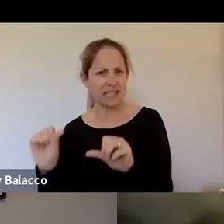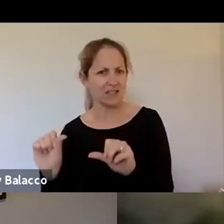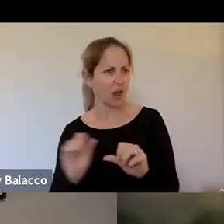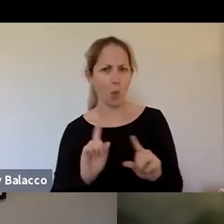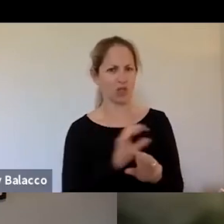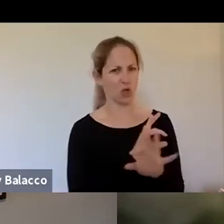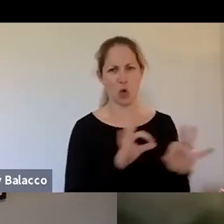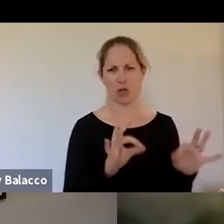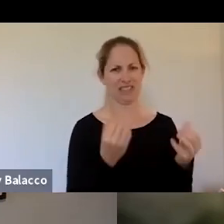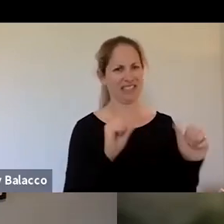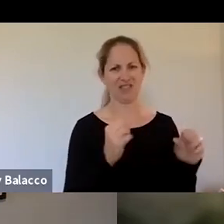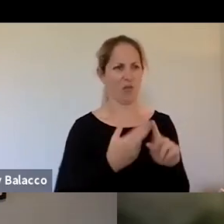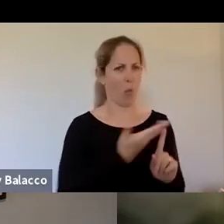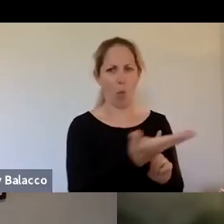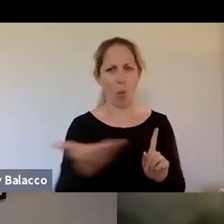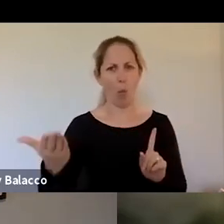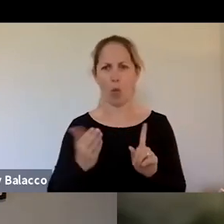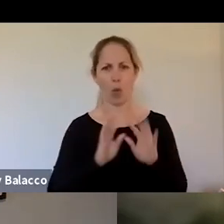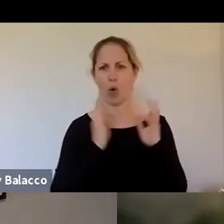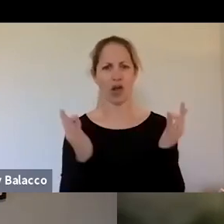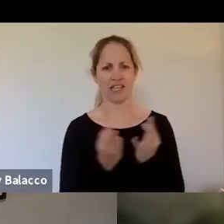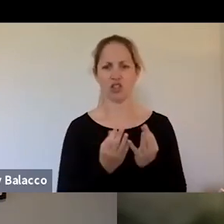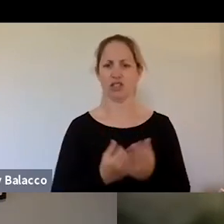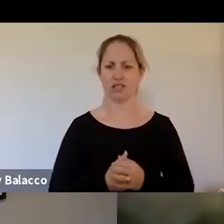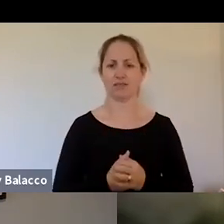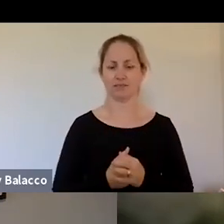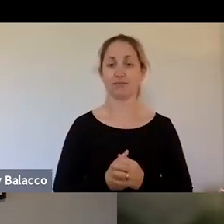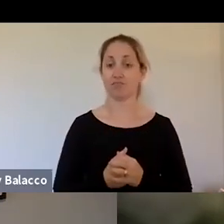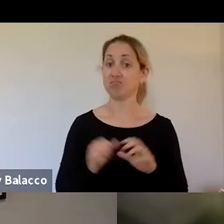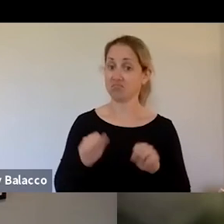and organisations. Yes, thank you. Yeah, that will be